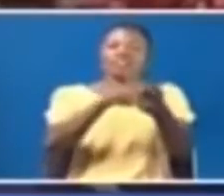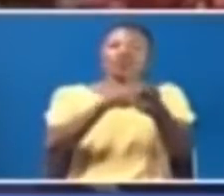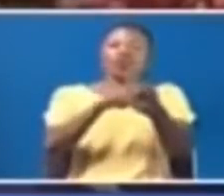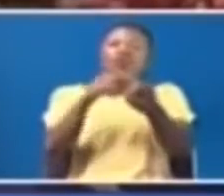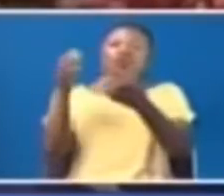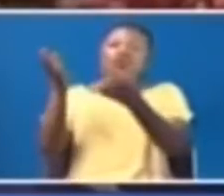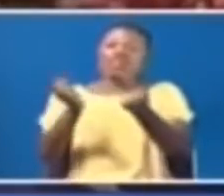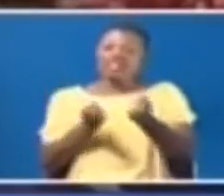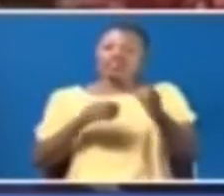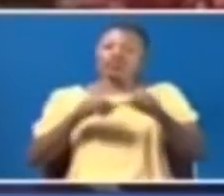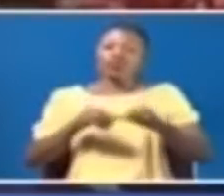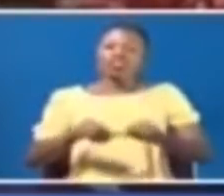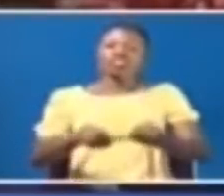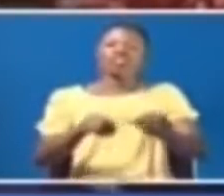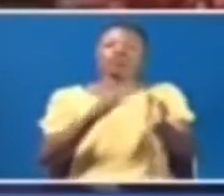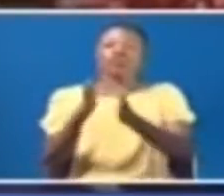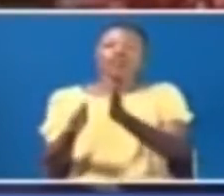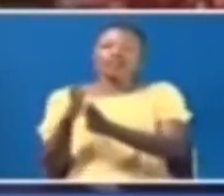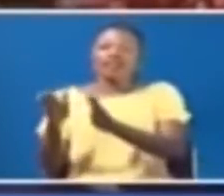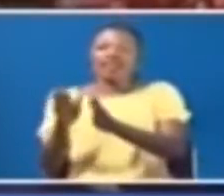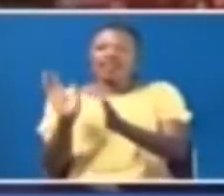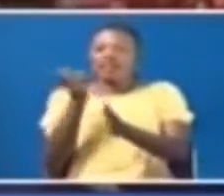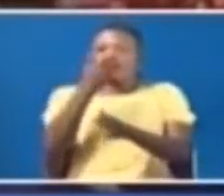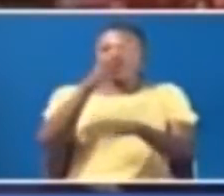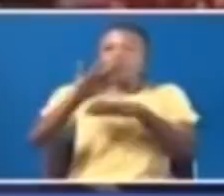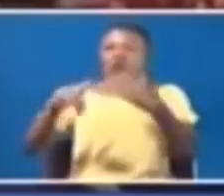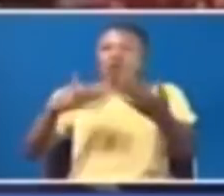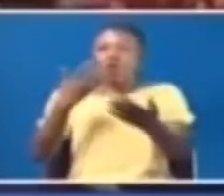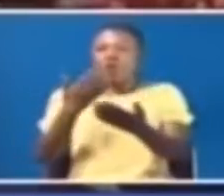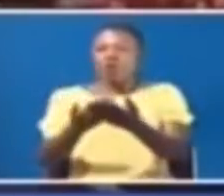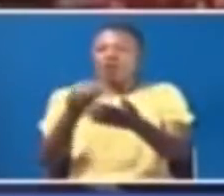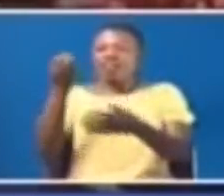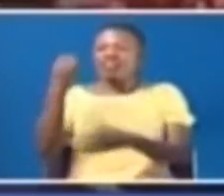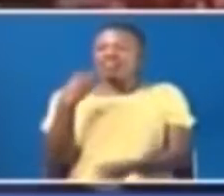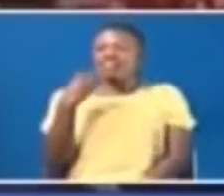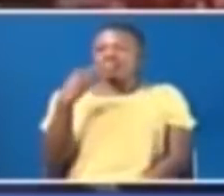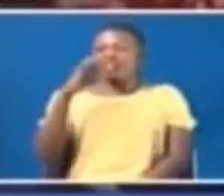kuendesha shughuli zake, licha ya kuwa idadi yote ni wanachama 349.